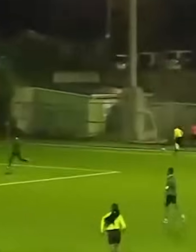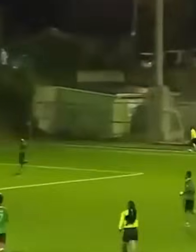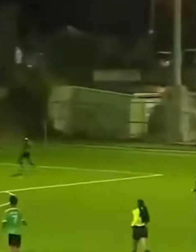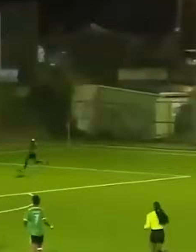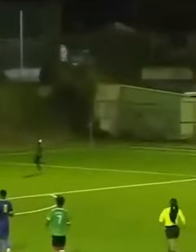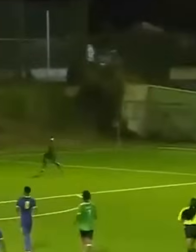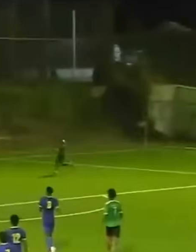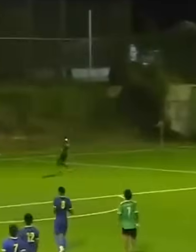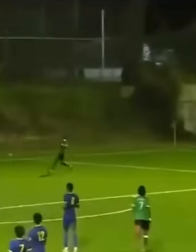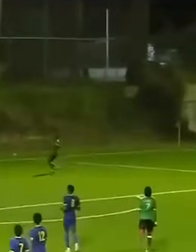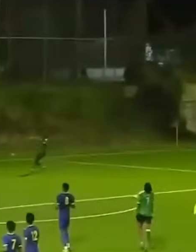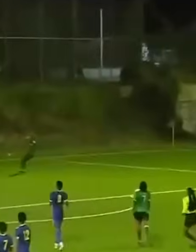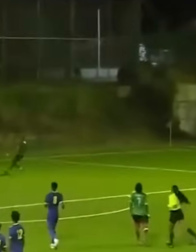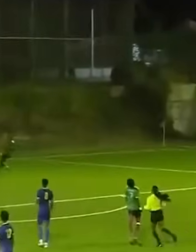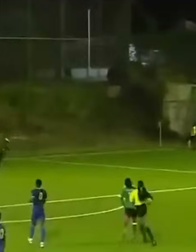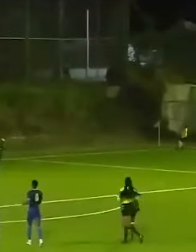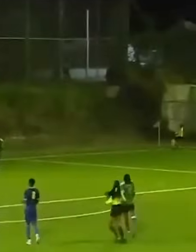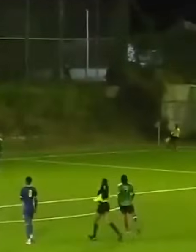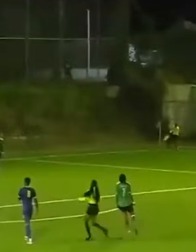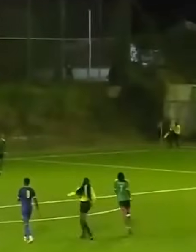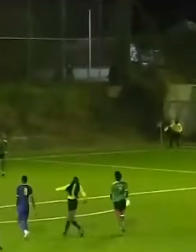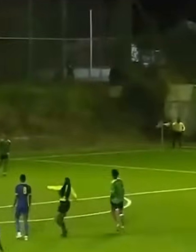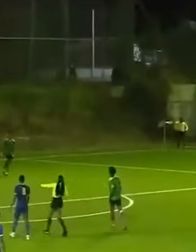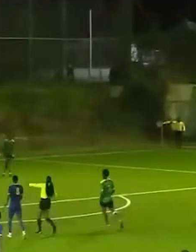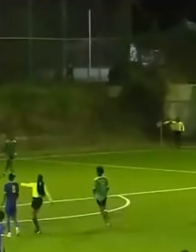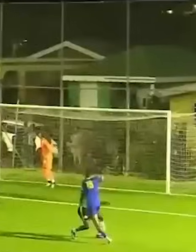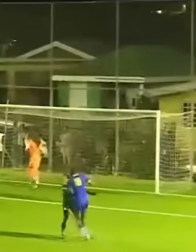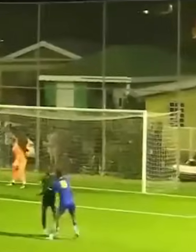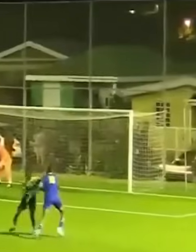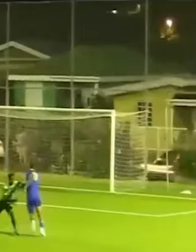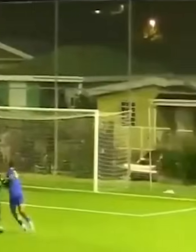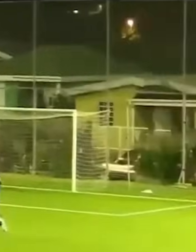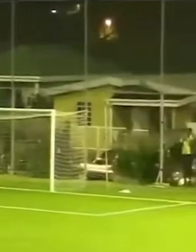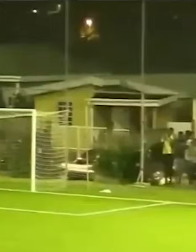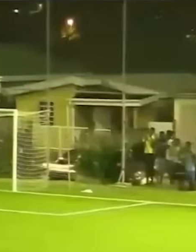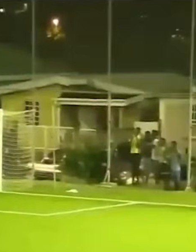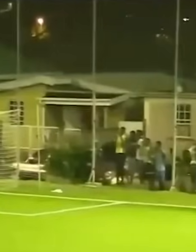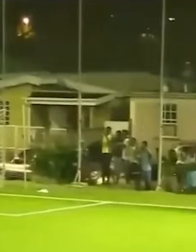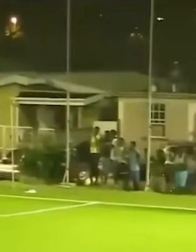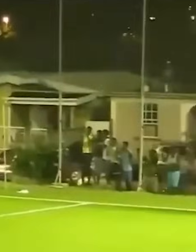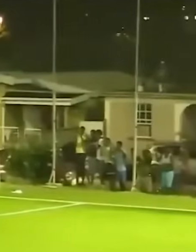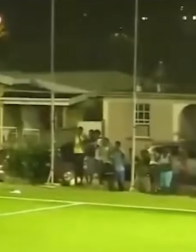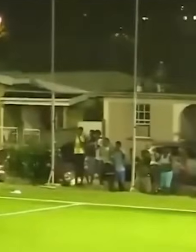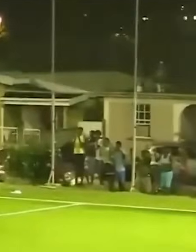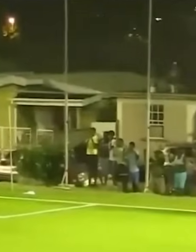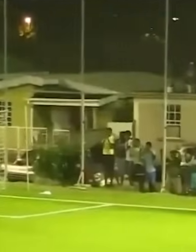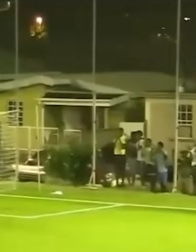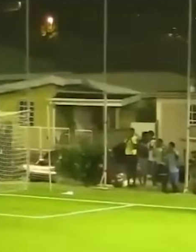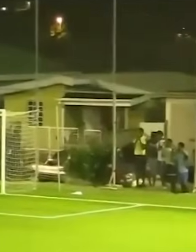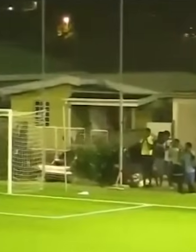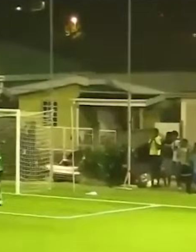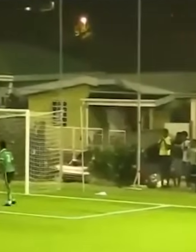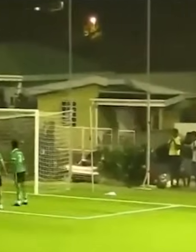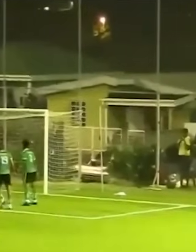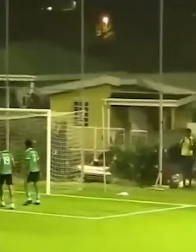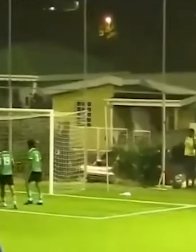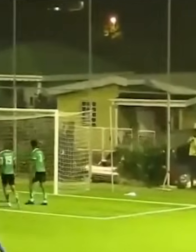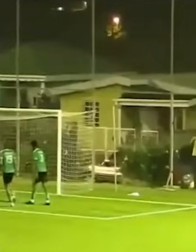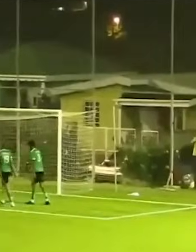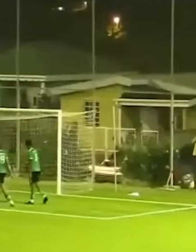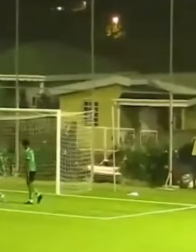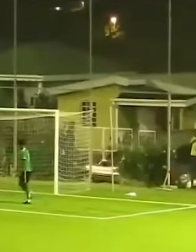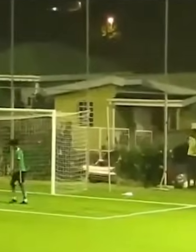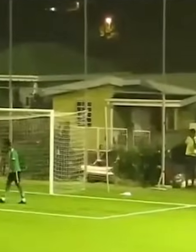Ball. Joseph over the bar. It can sell pressure for the Barbadian defenders. And the ball headed